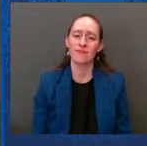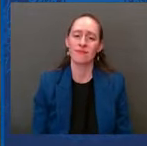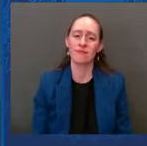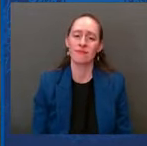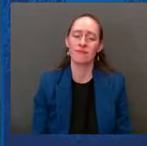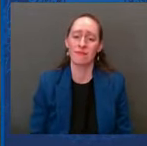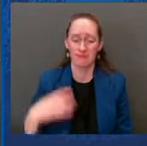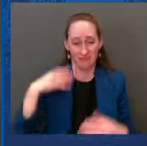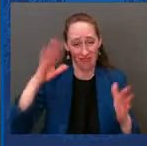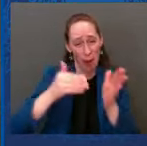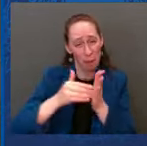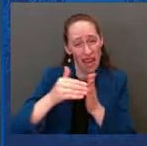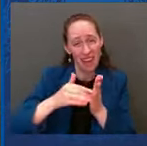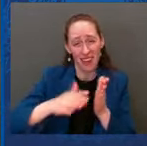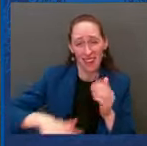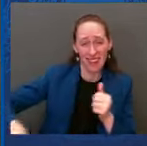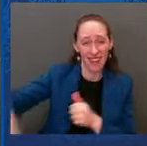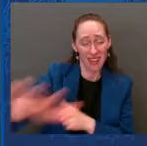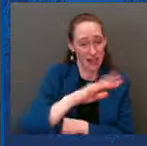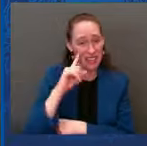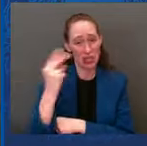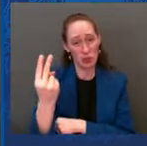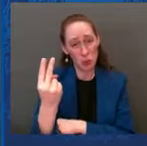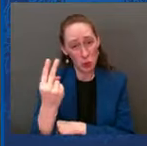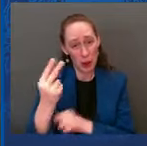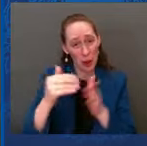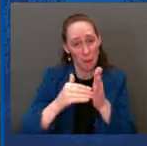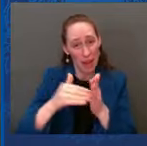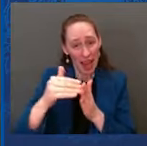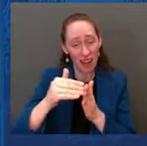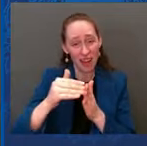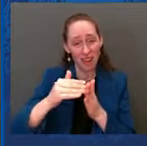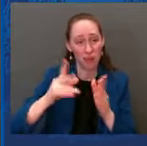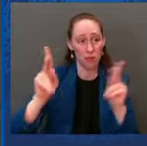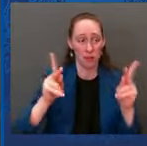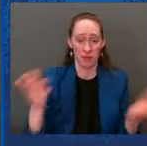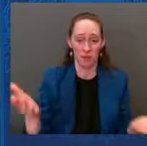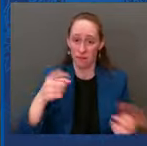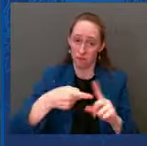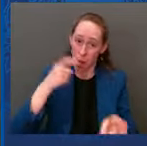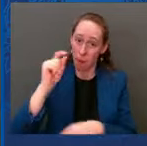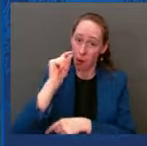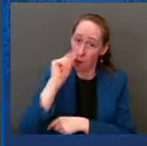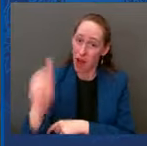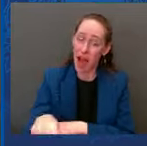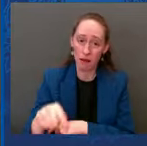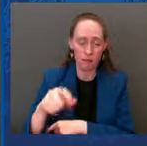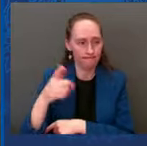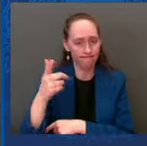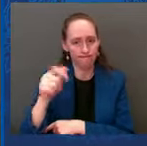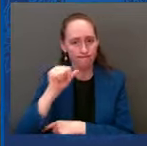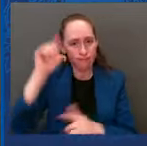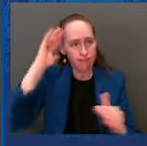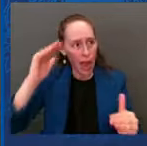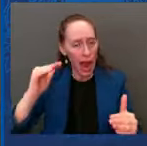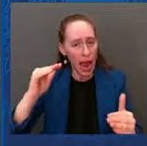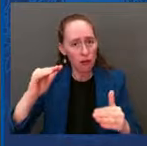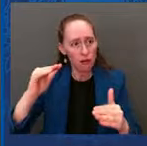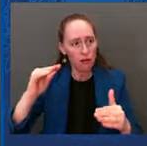still living here with us, although nobody had expected that. We shared like brothers